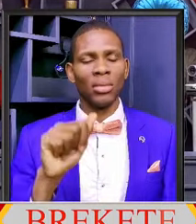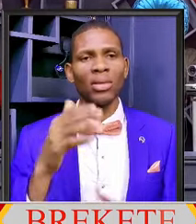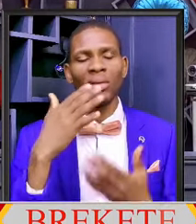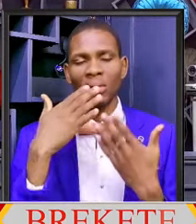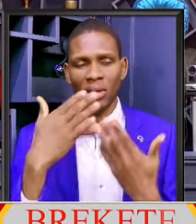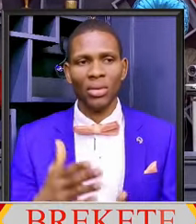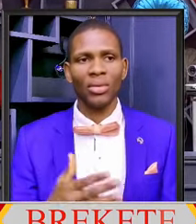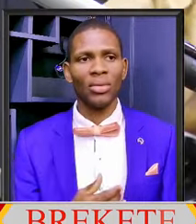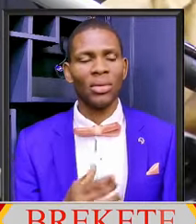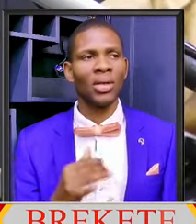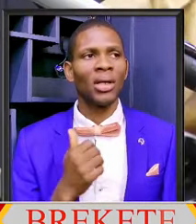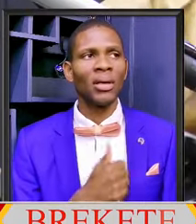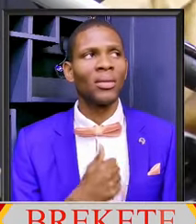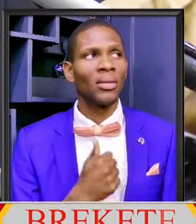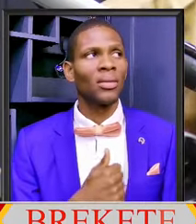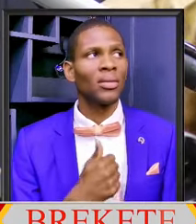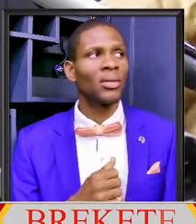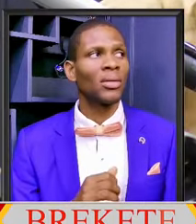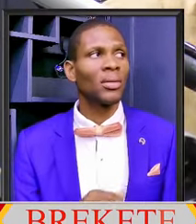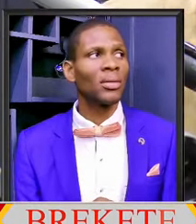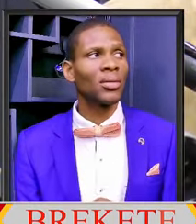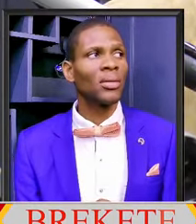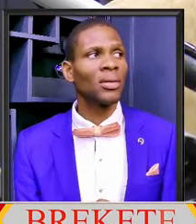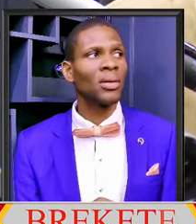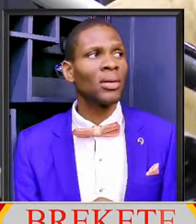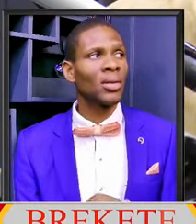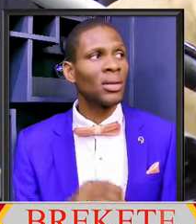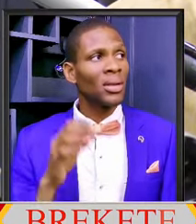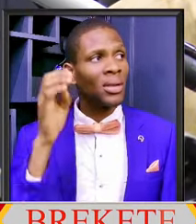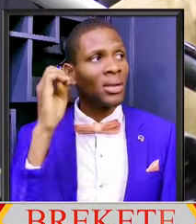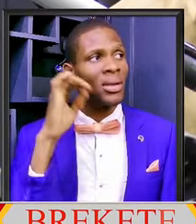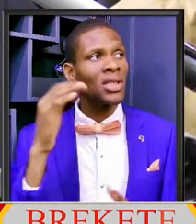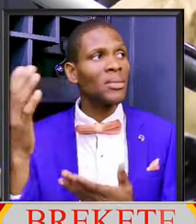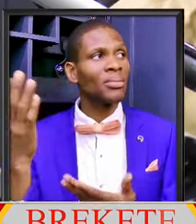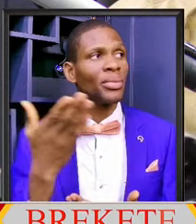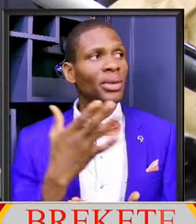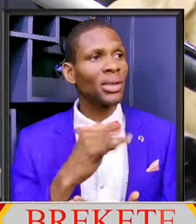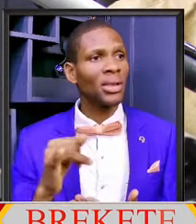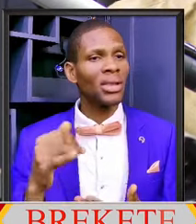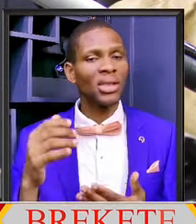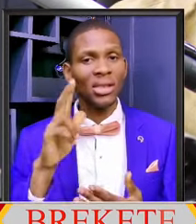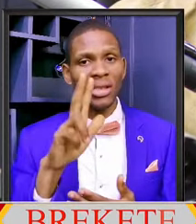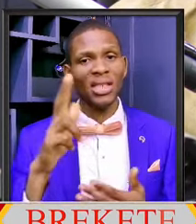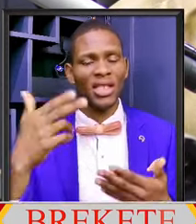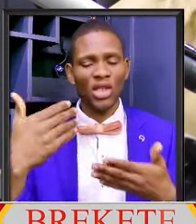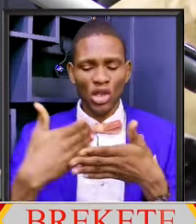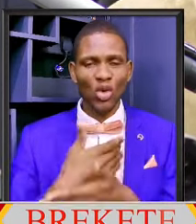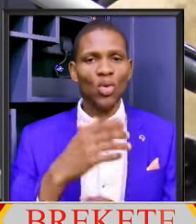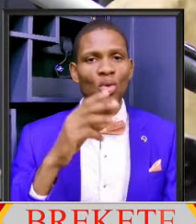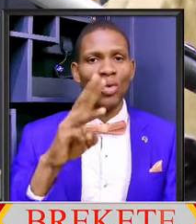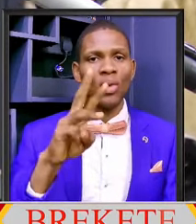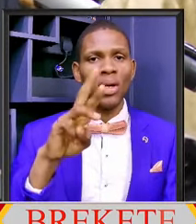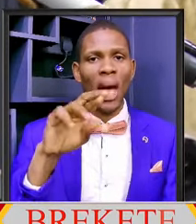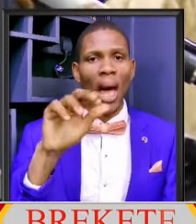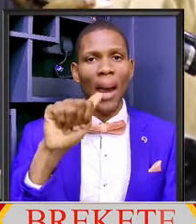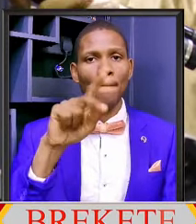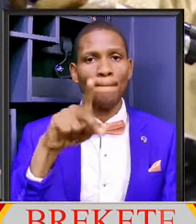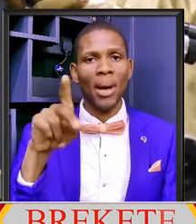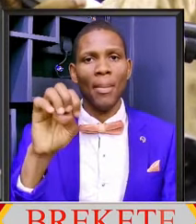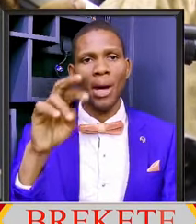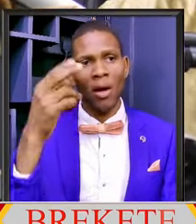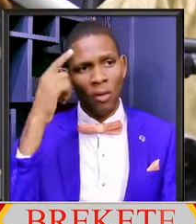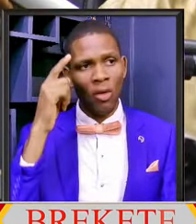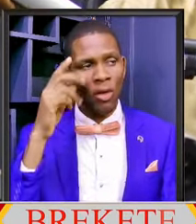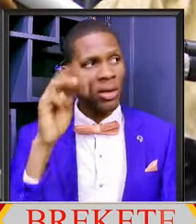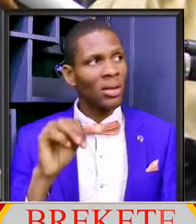Thank you. I'm sorry, sir. I'm sorry. If they bring three brand new rapper for her,